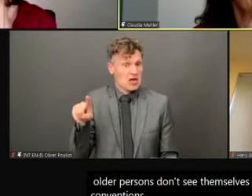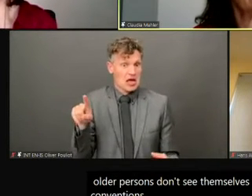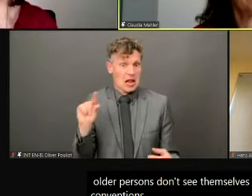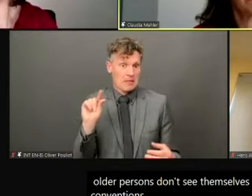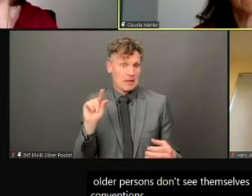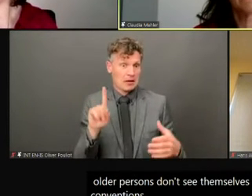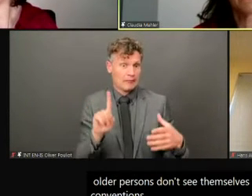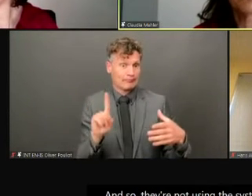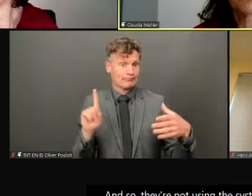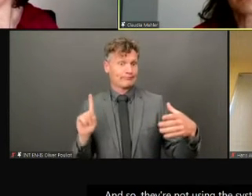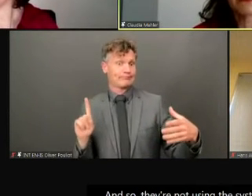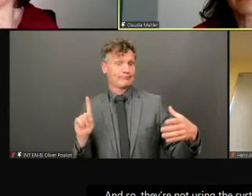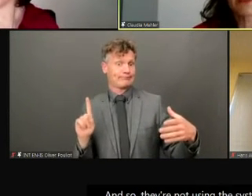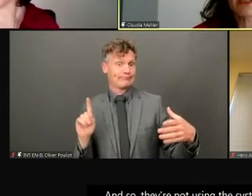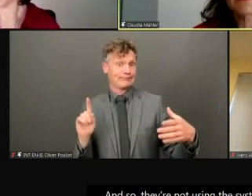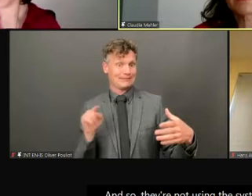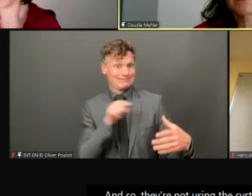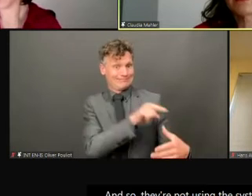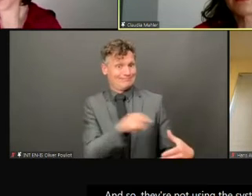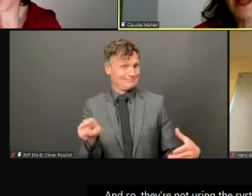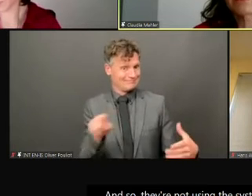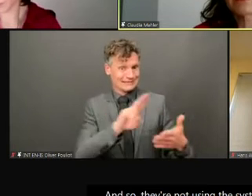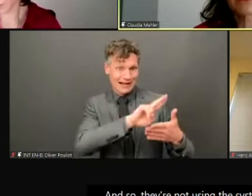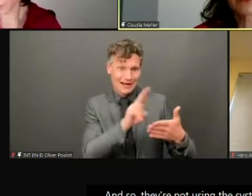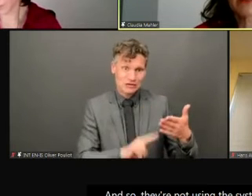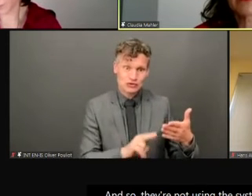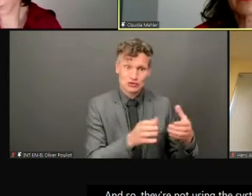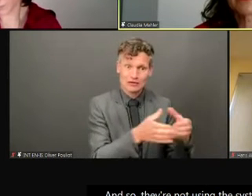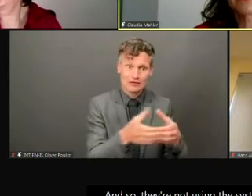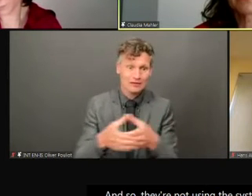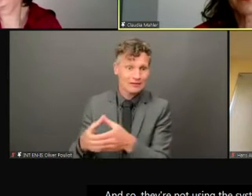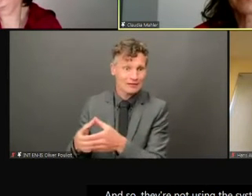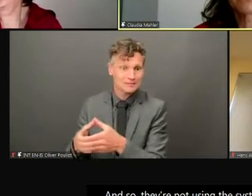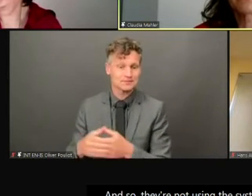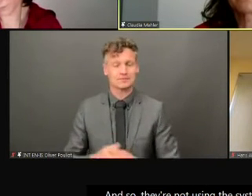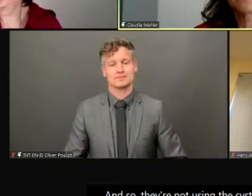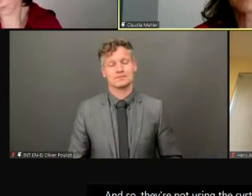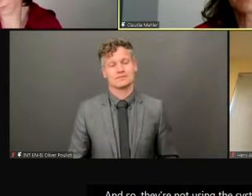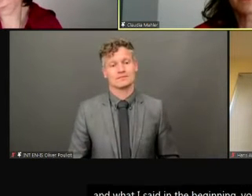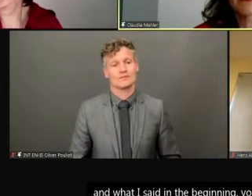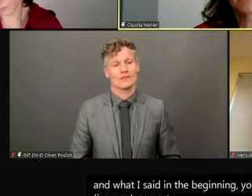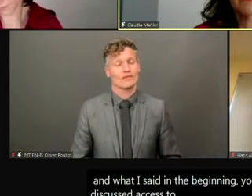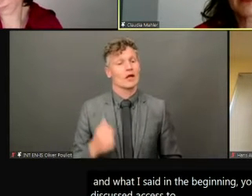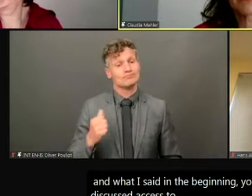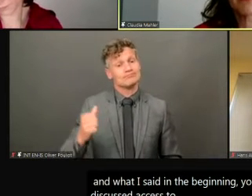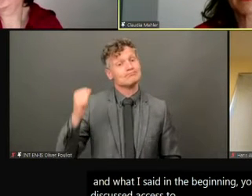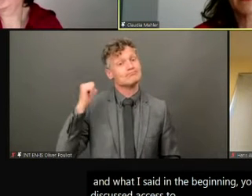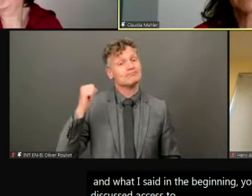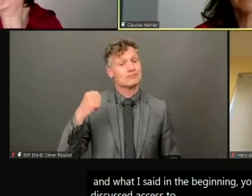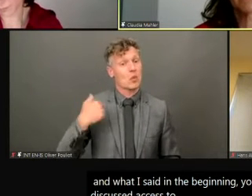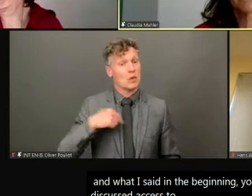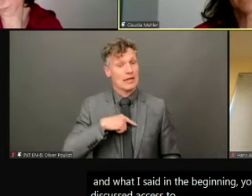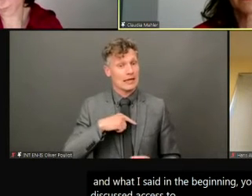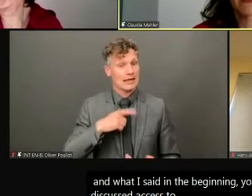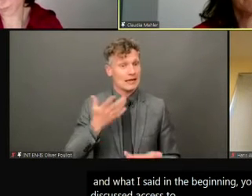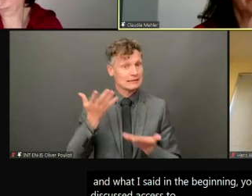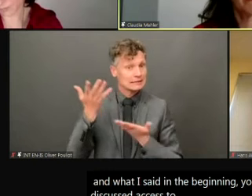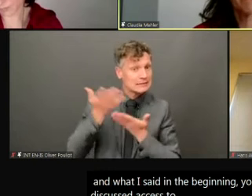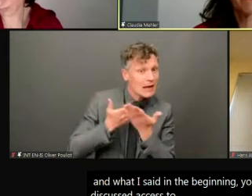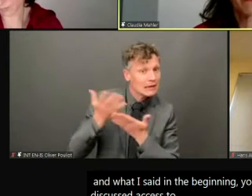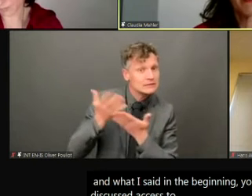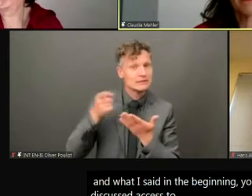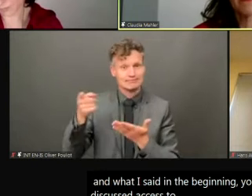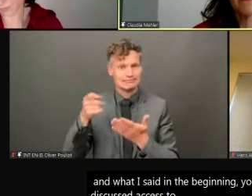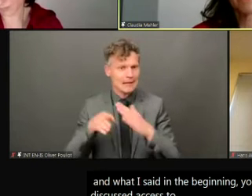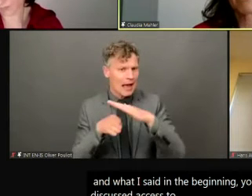I said in the beginning, you know, when we discussed access to justice with some states representatives, I very